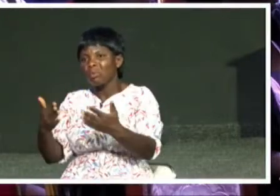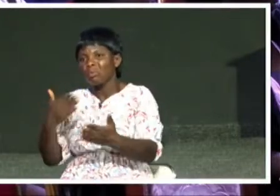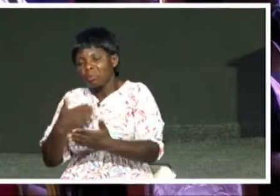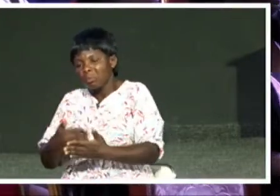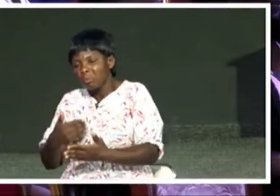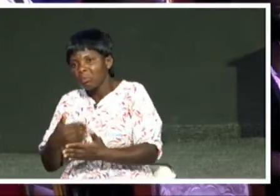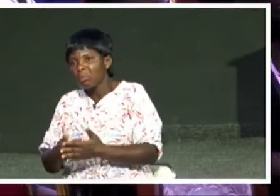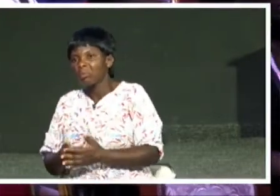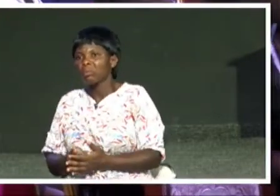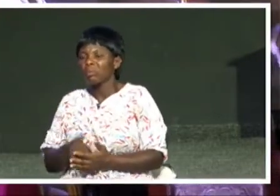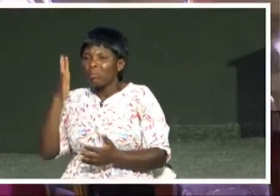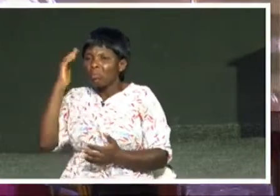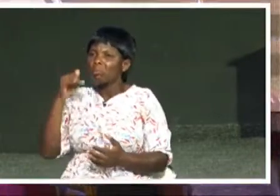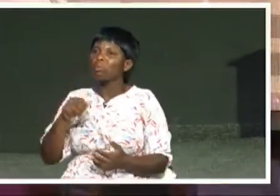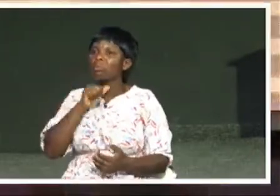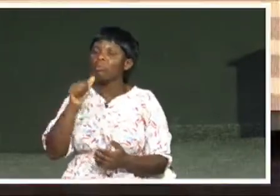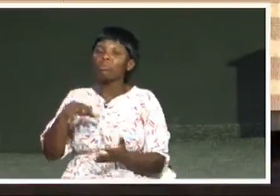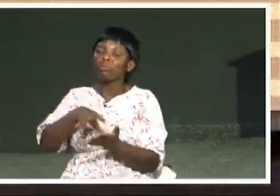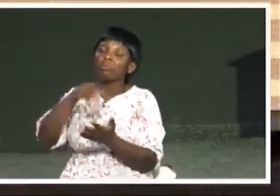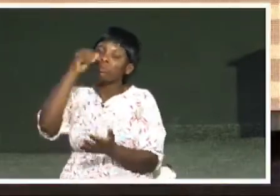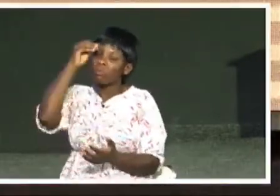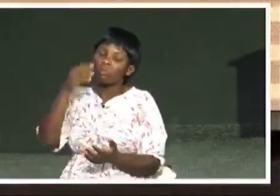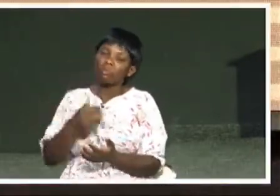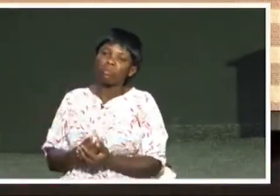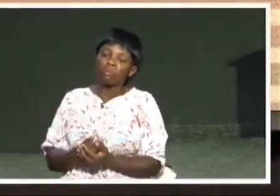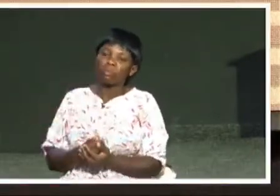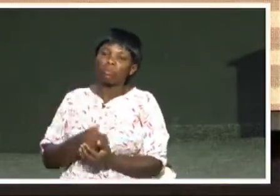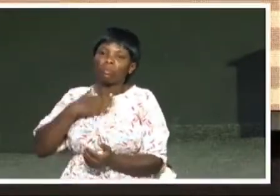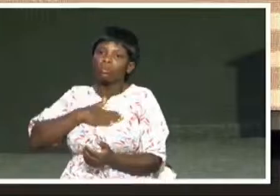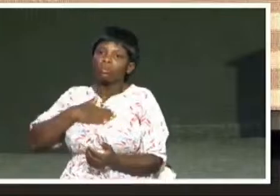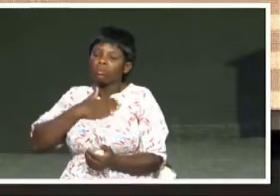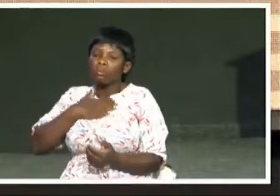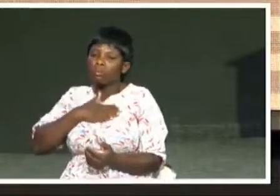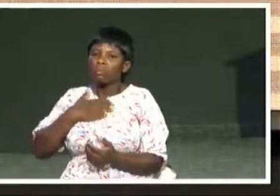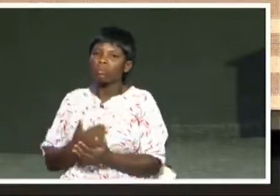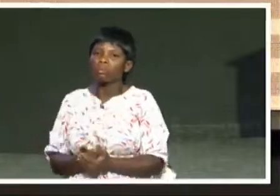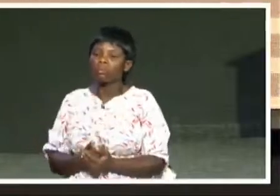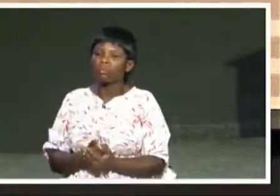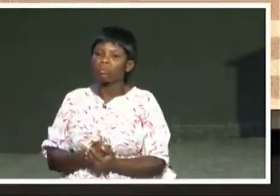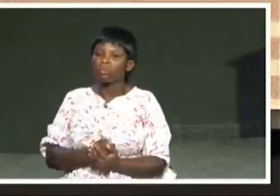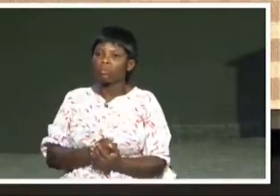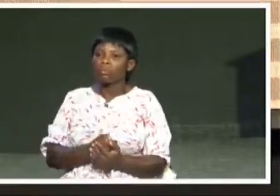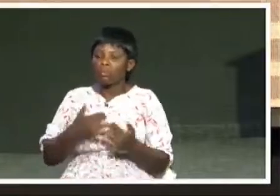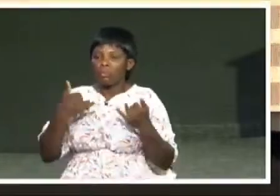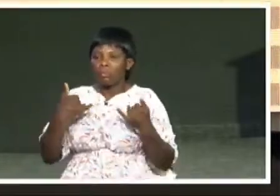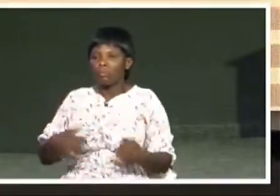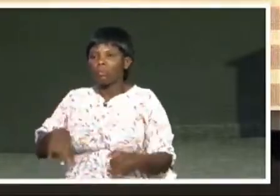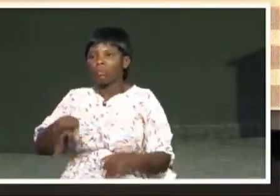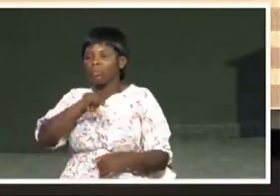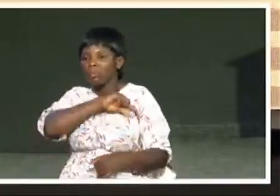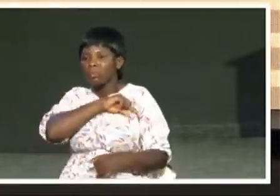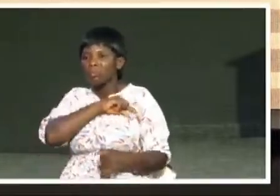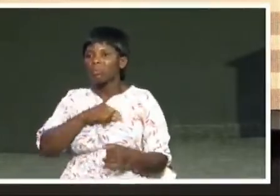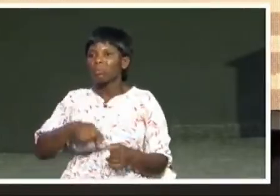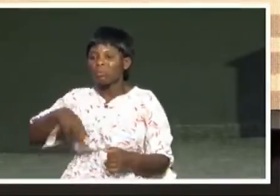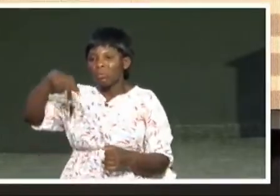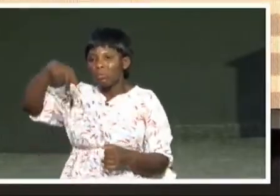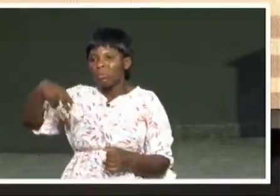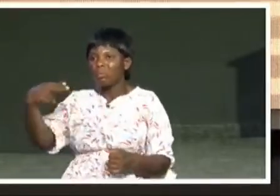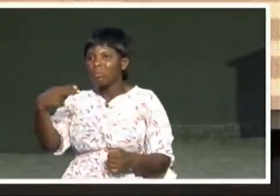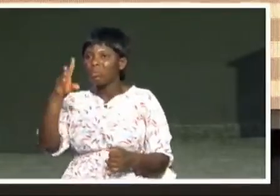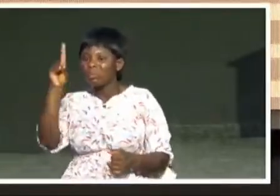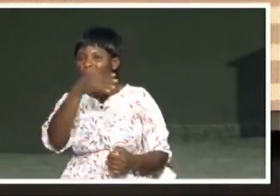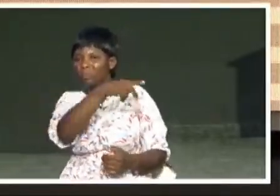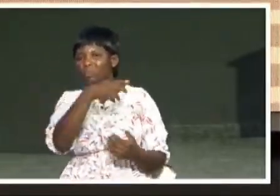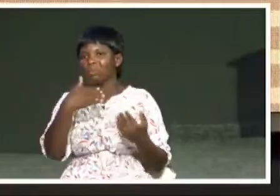not? So this is, I've been trained for, I've got a PhD in business economics, so that's the only place I'm staying. Shouldn't